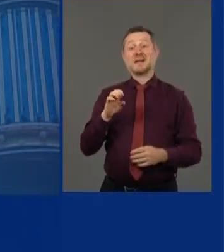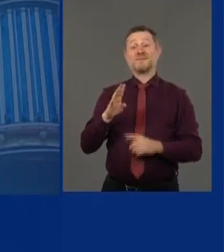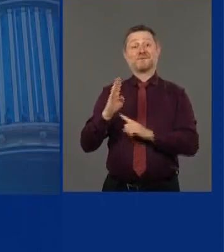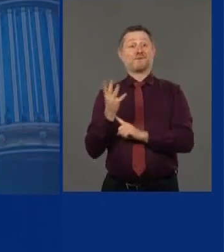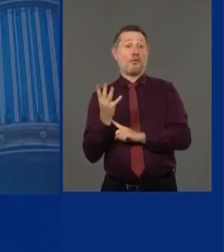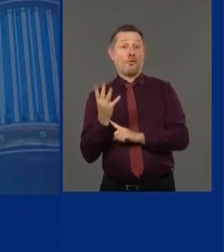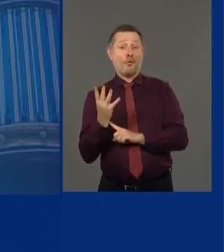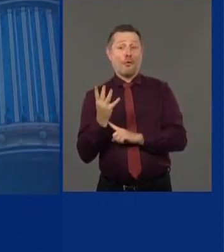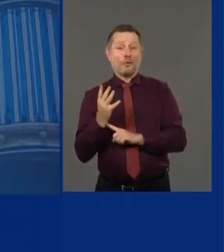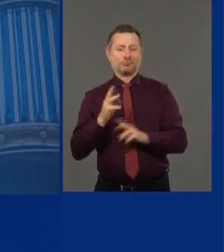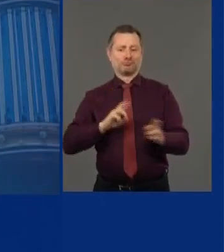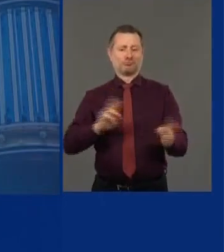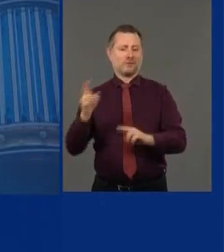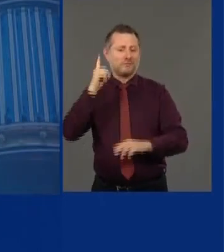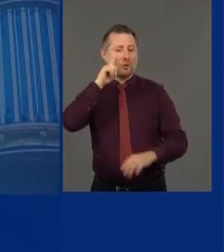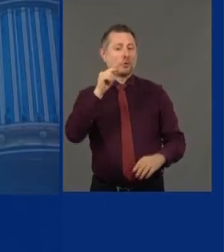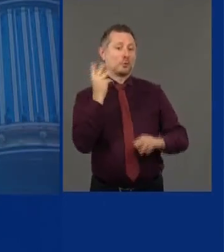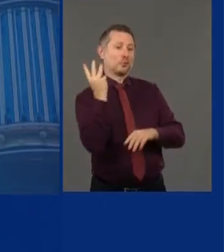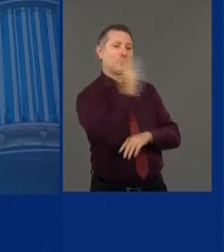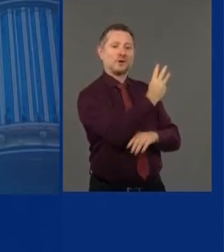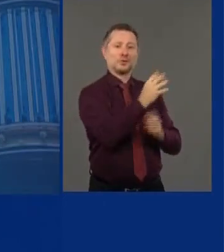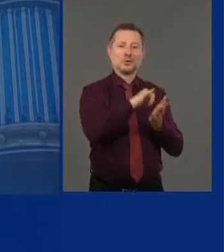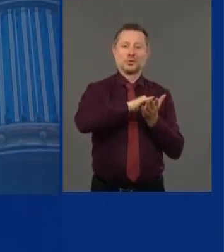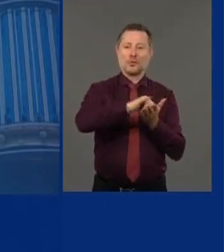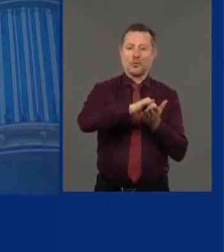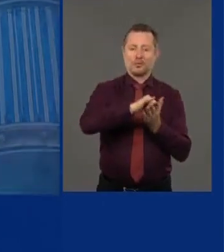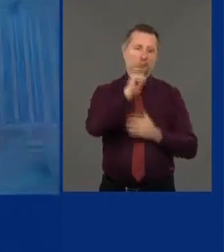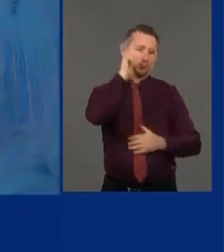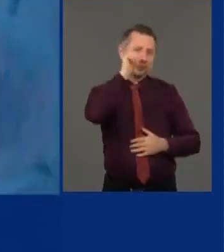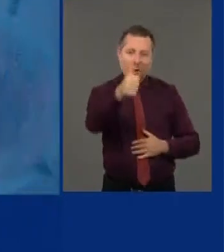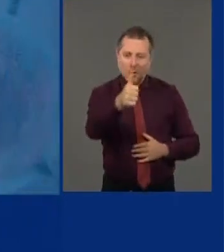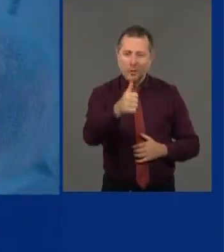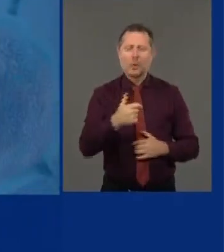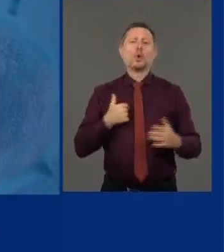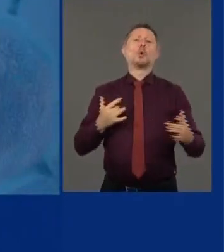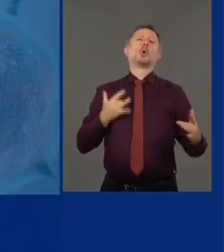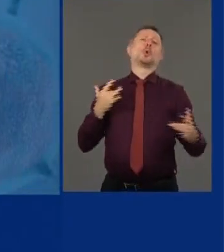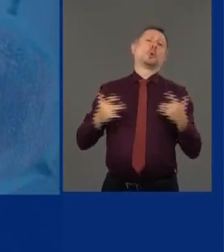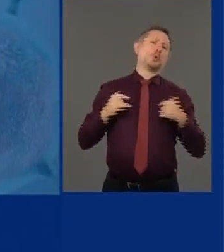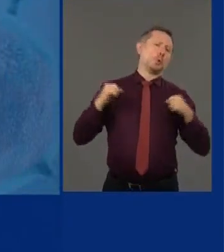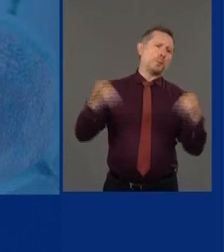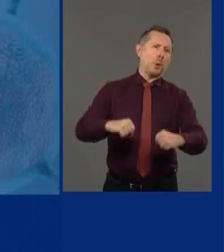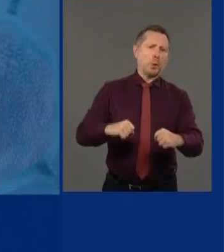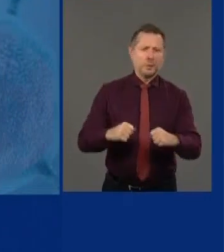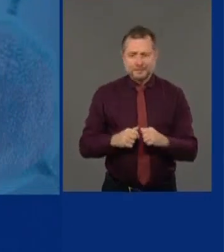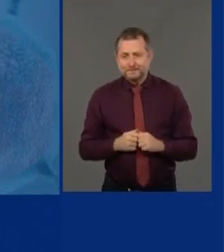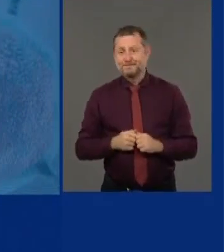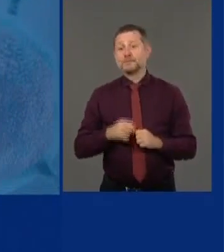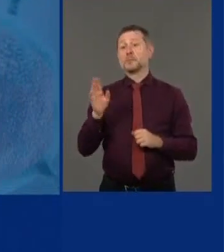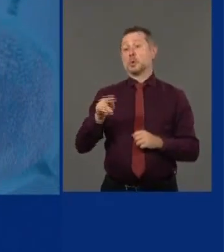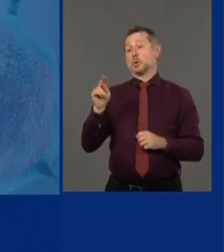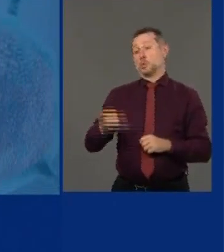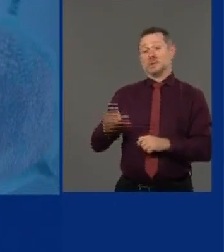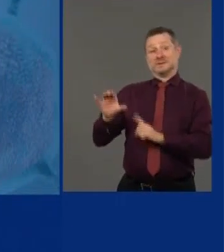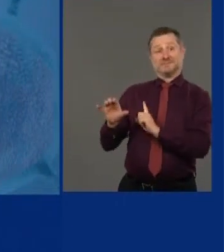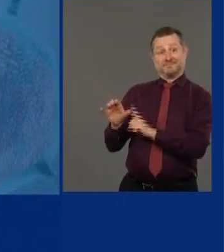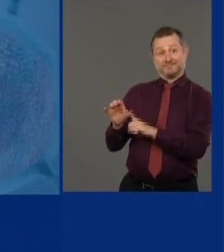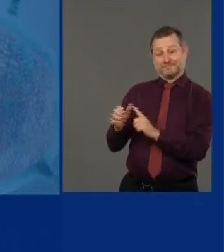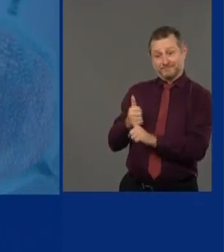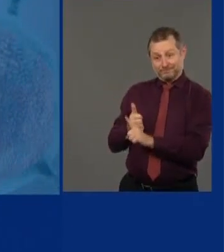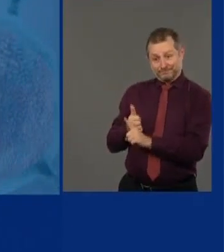is ready for Western New York tomorrow, so we're excited about that. In New York City, we